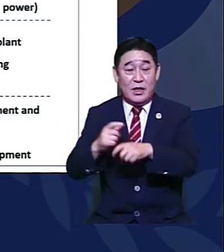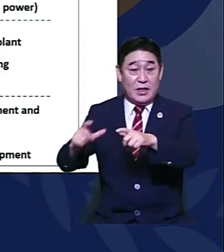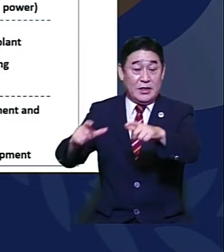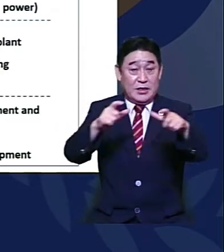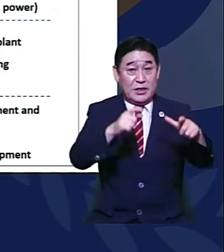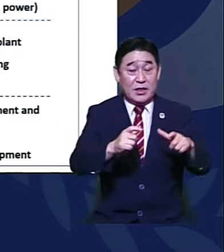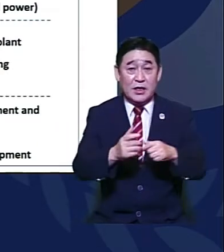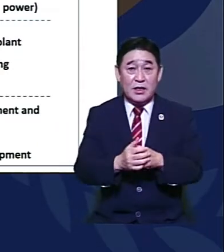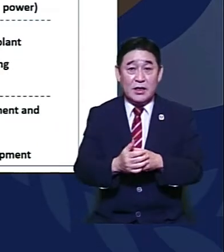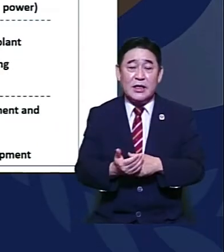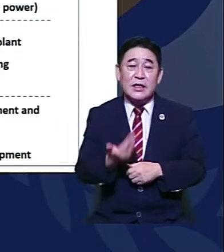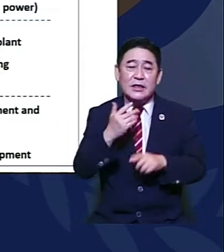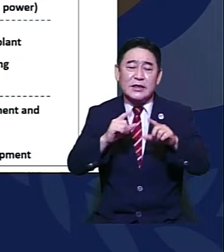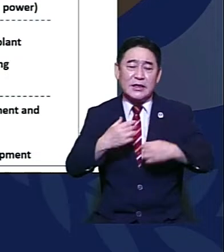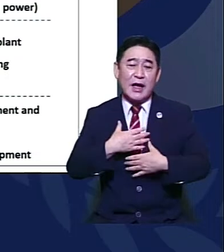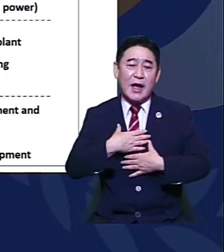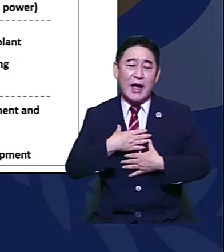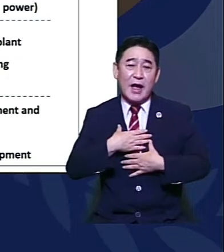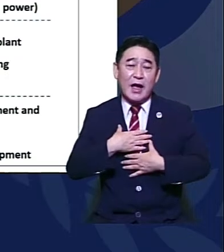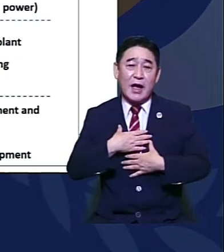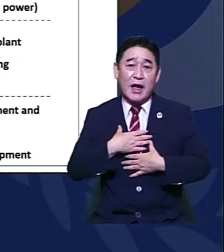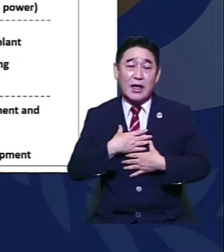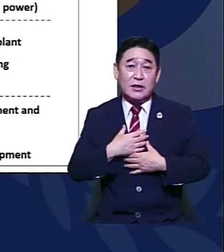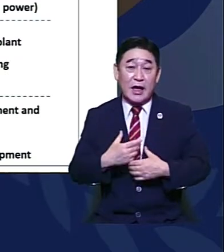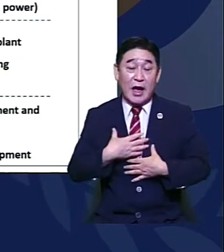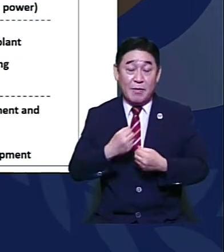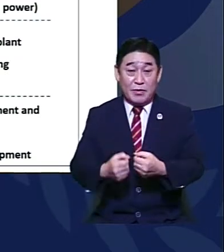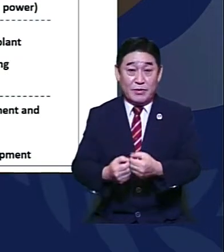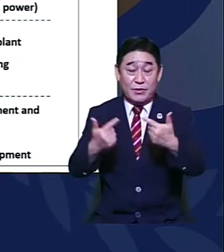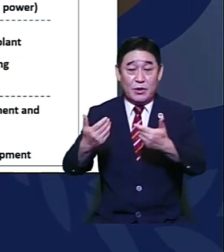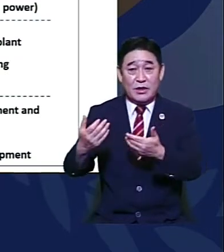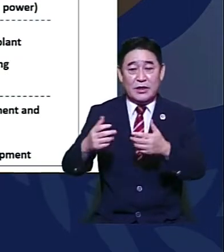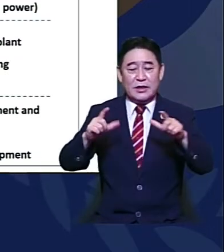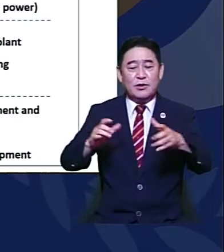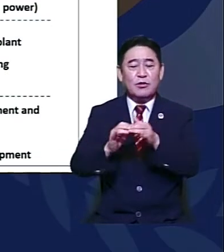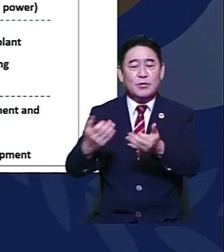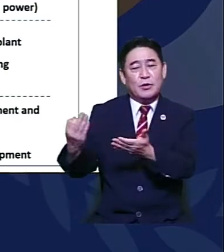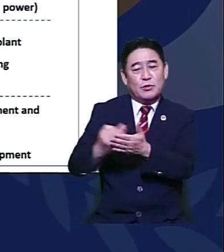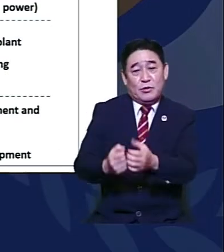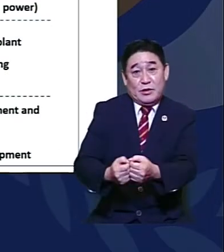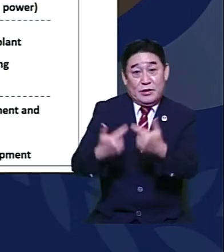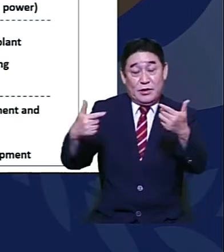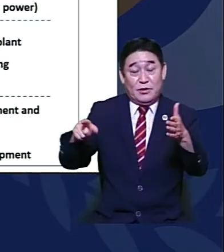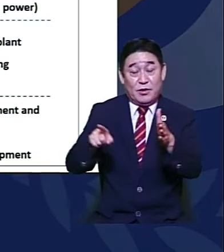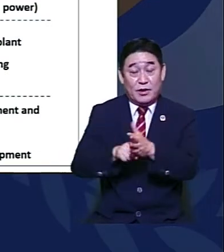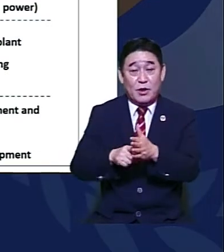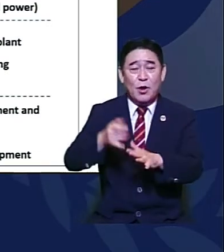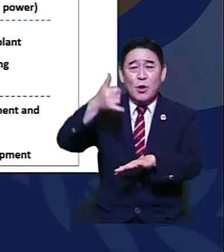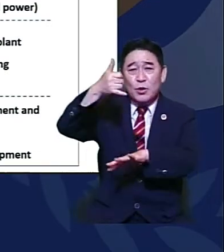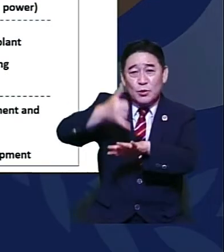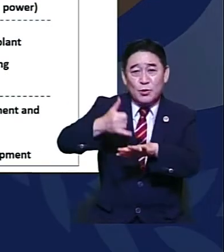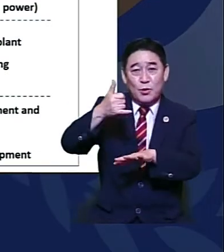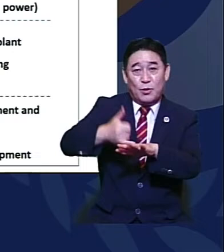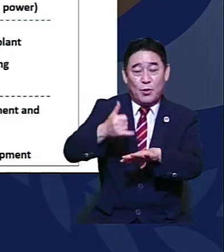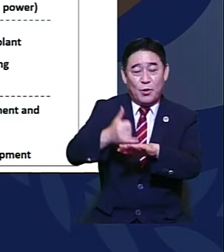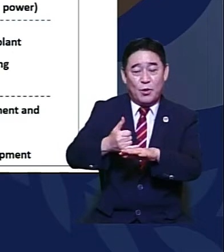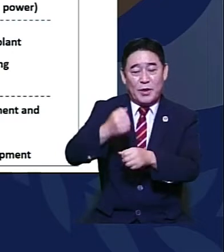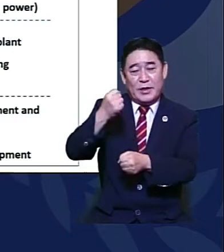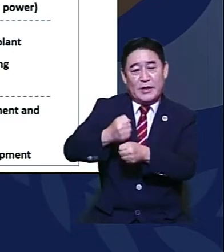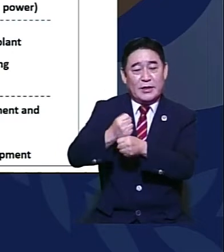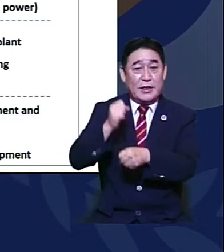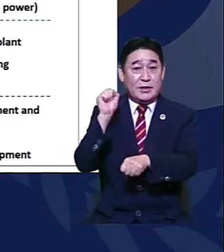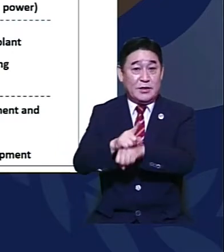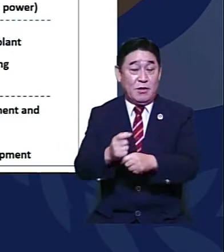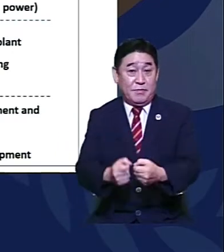income increase by increasing agricultural productivity. The project is particularly